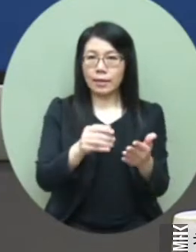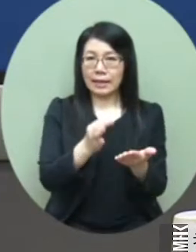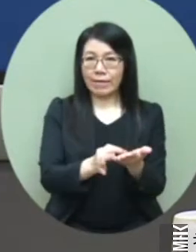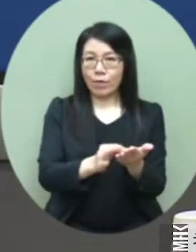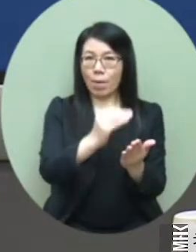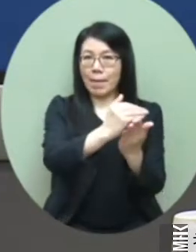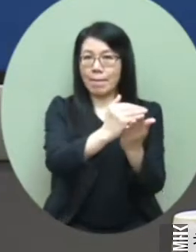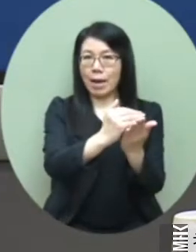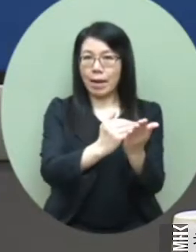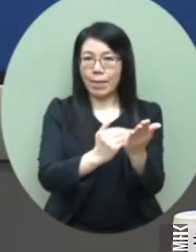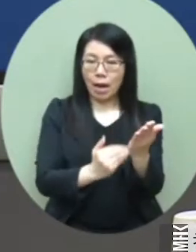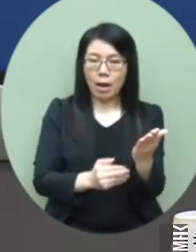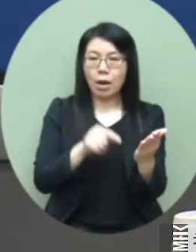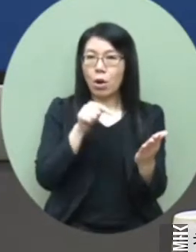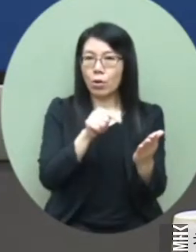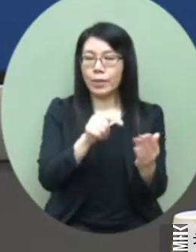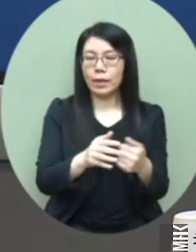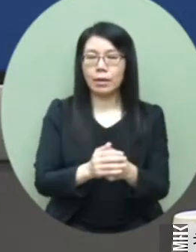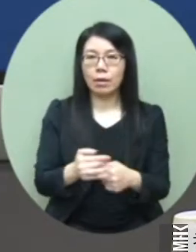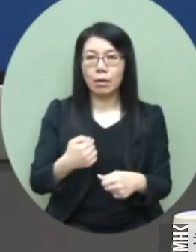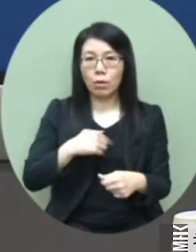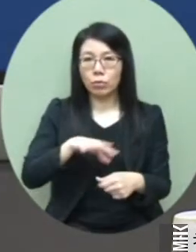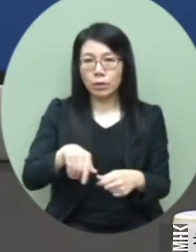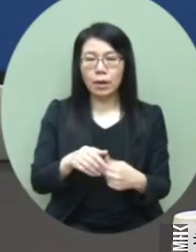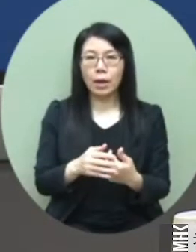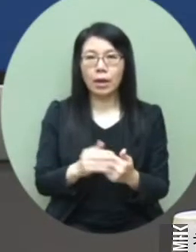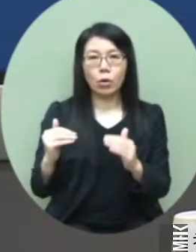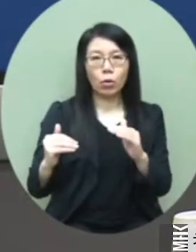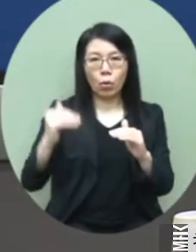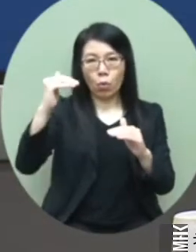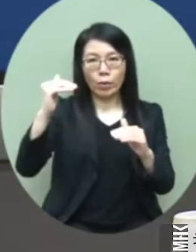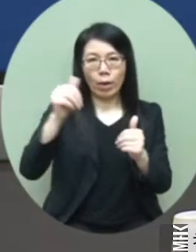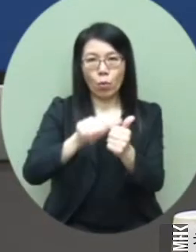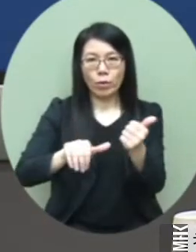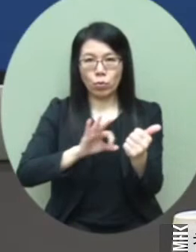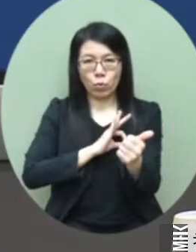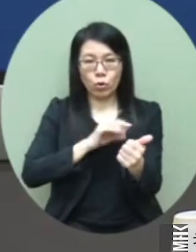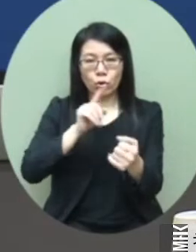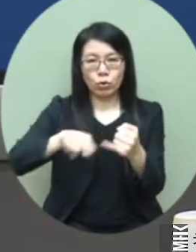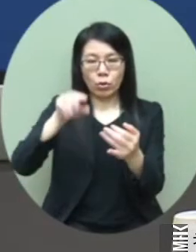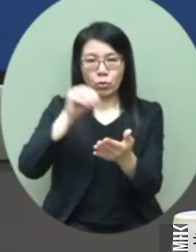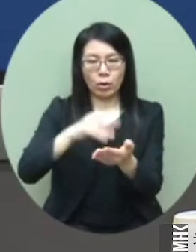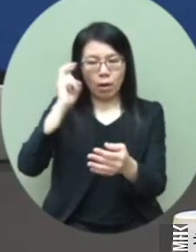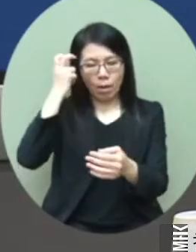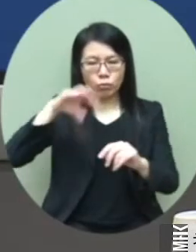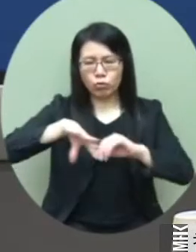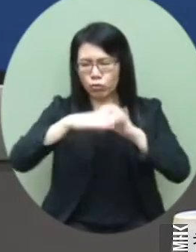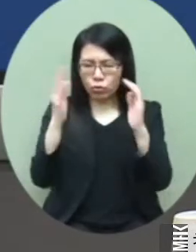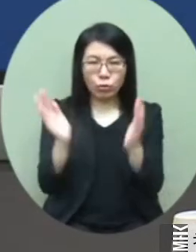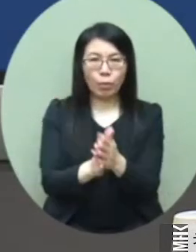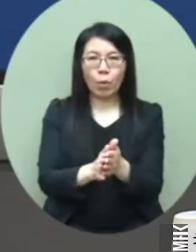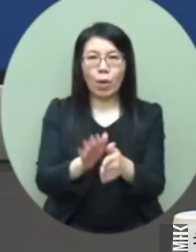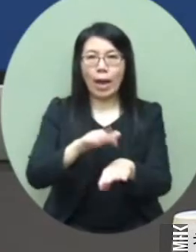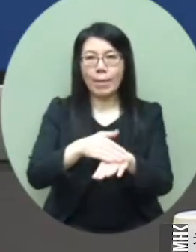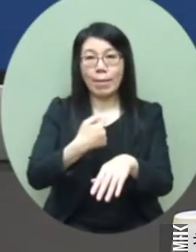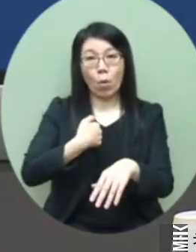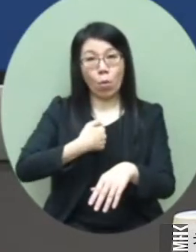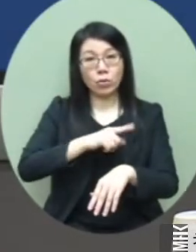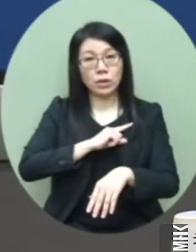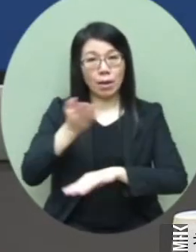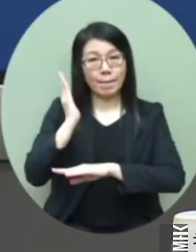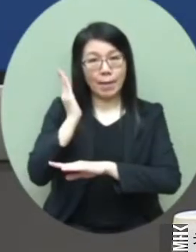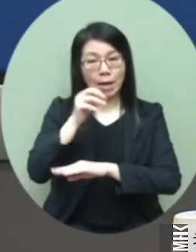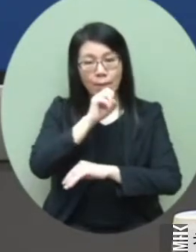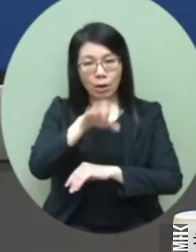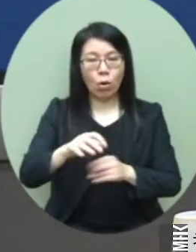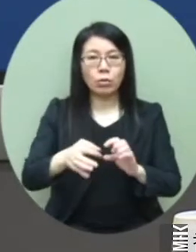by a very high-level committee, taking account of all the factors that I have just mentioned. Now, we could